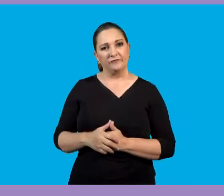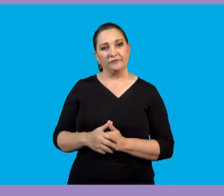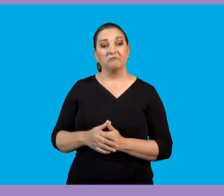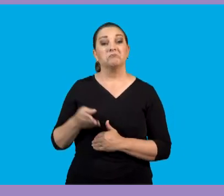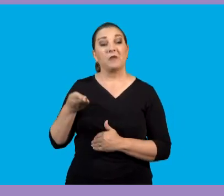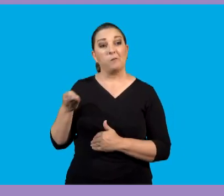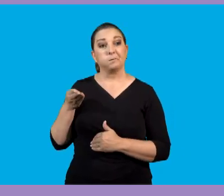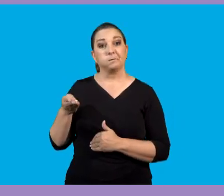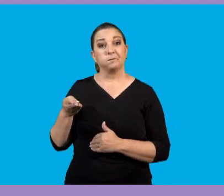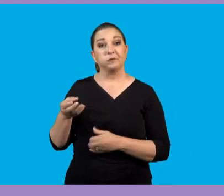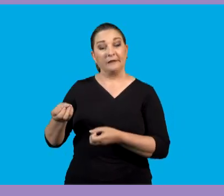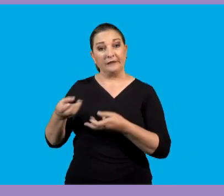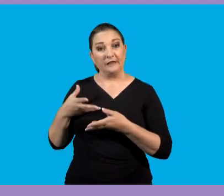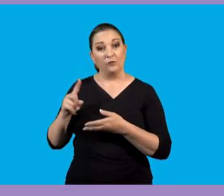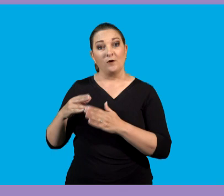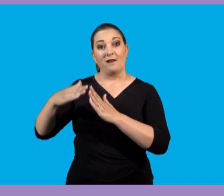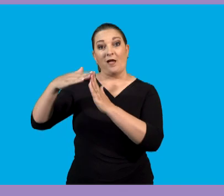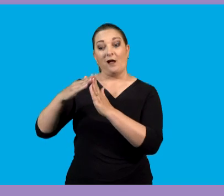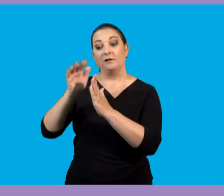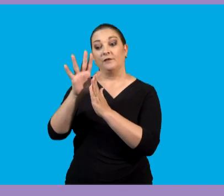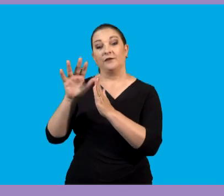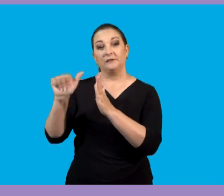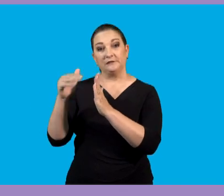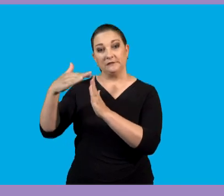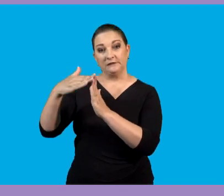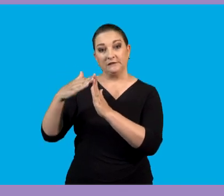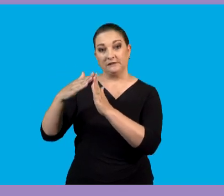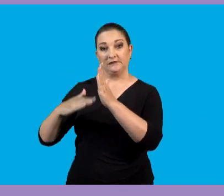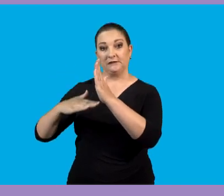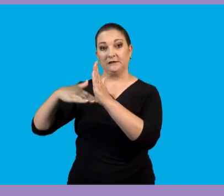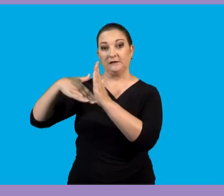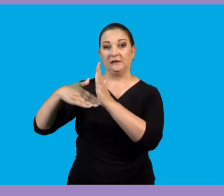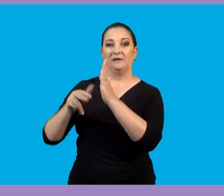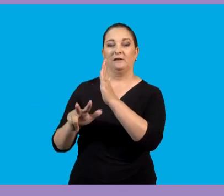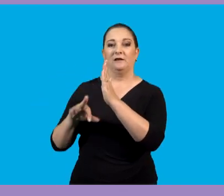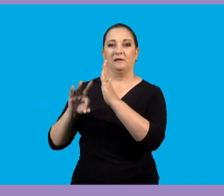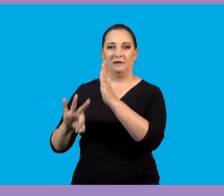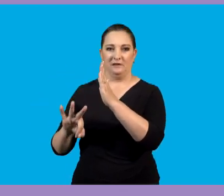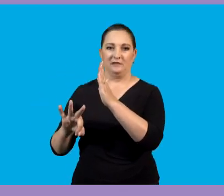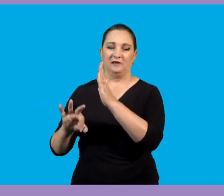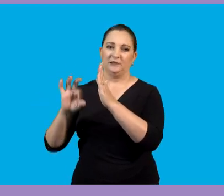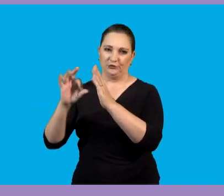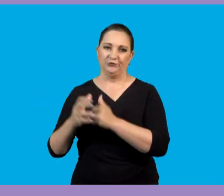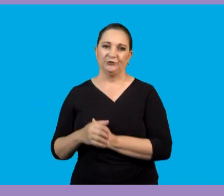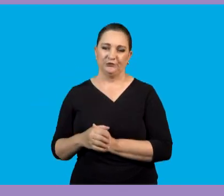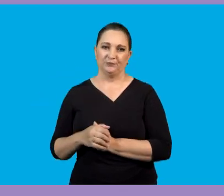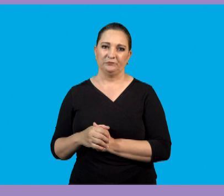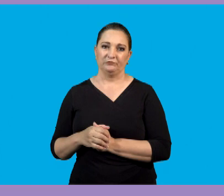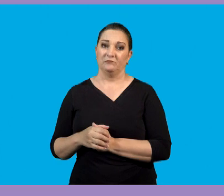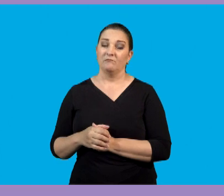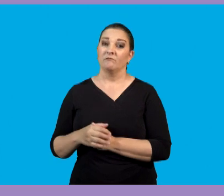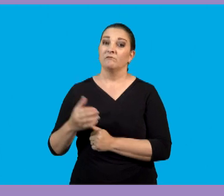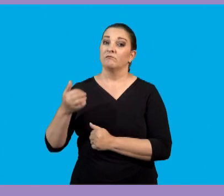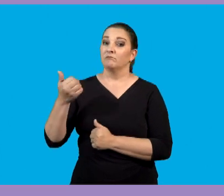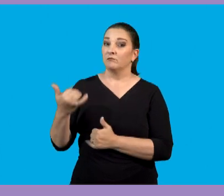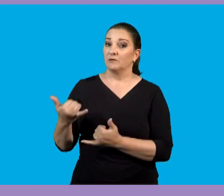triangle, we've also been given angle A, which is 56, and angle B, which is 83 degrees. And again,